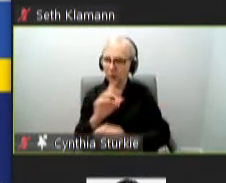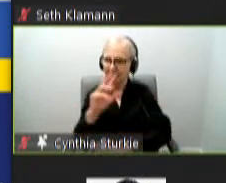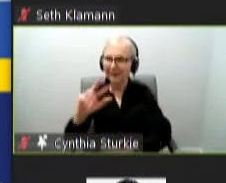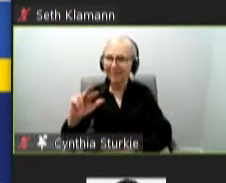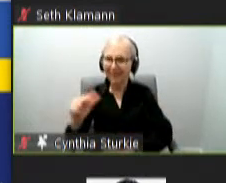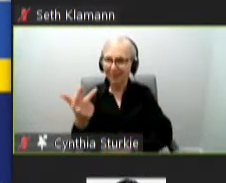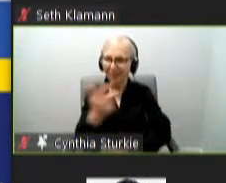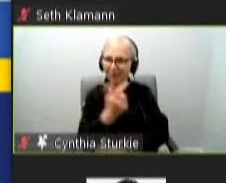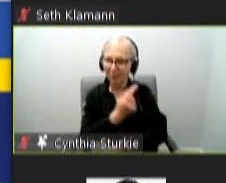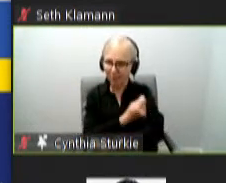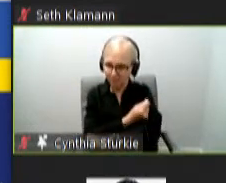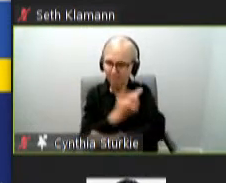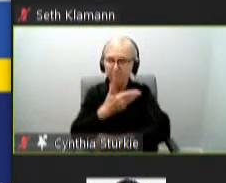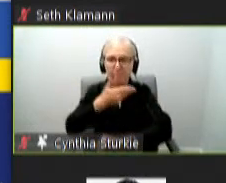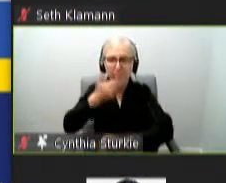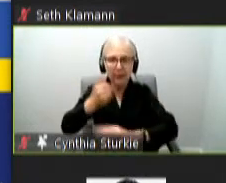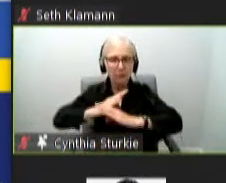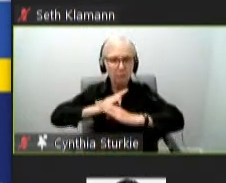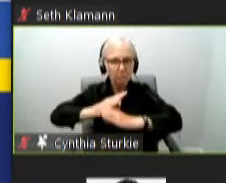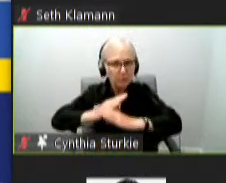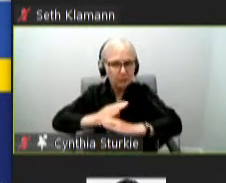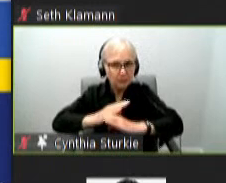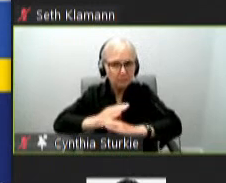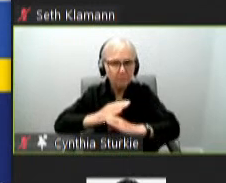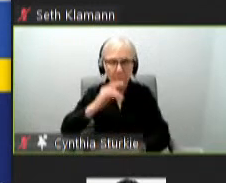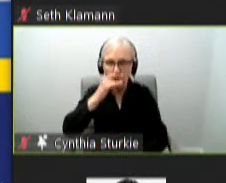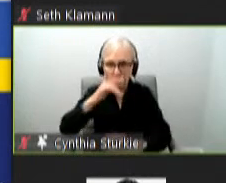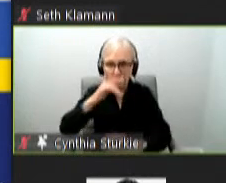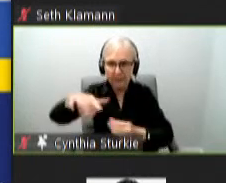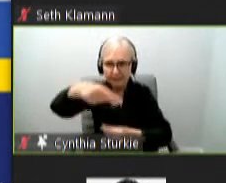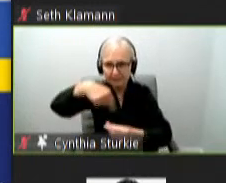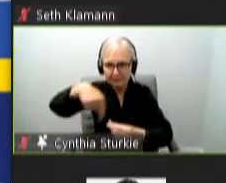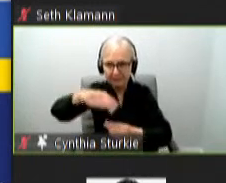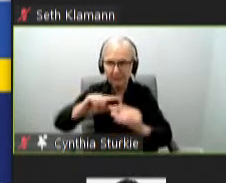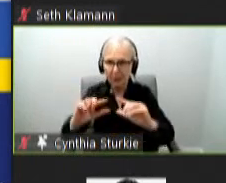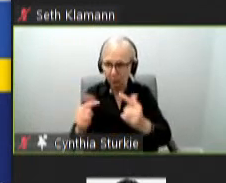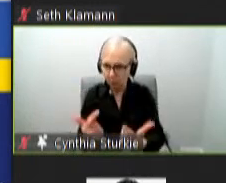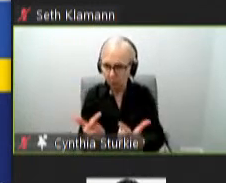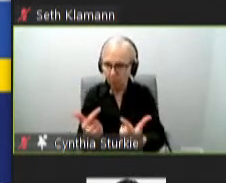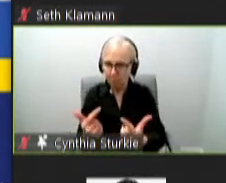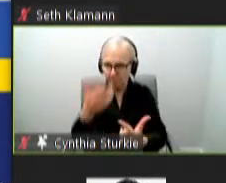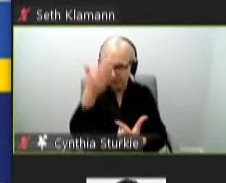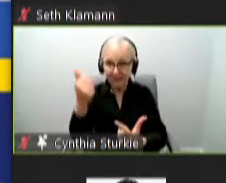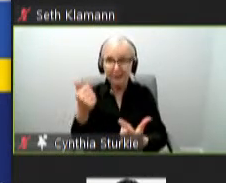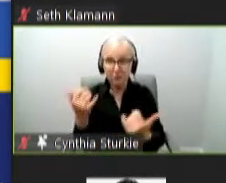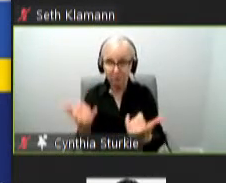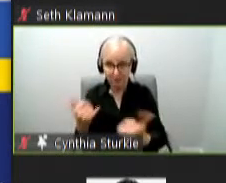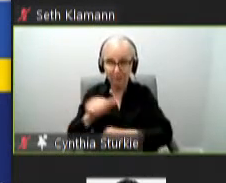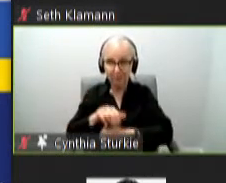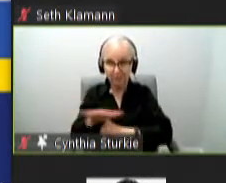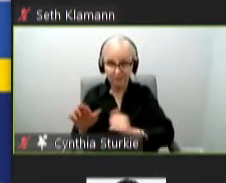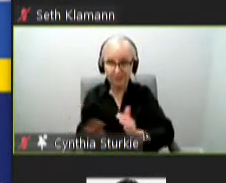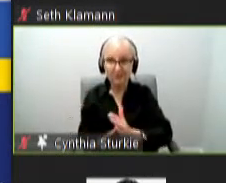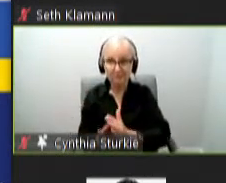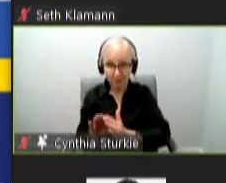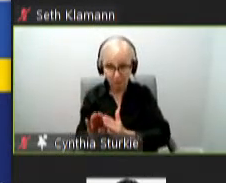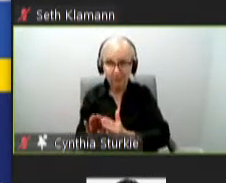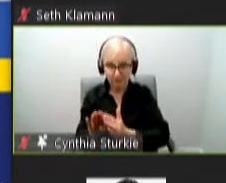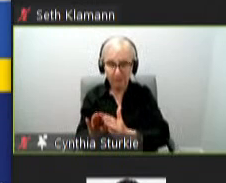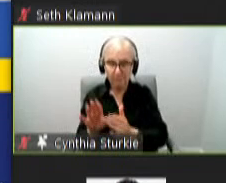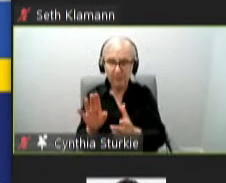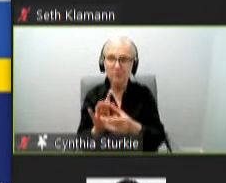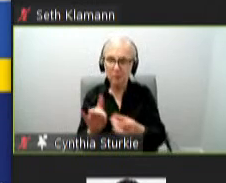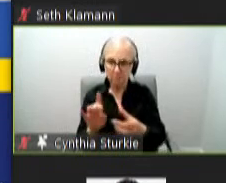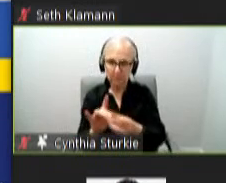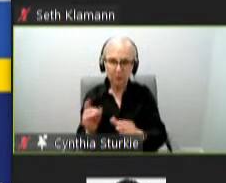because this will offer better protection for kiddos in this age group as cases are trending upwards, as Dr. Herlihy was mentioning